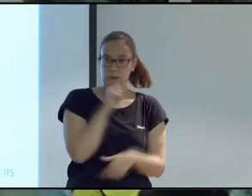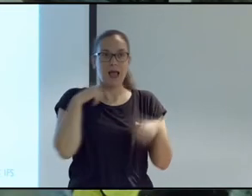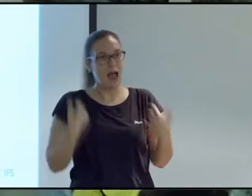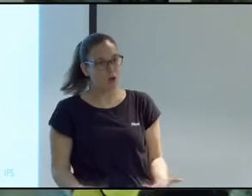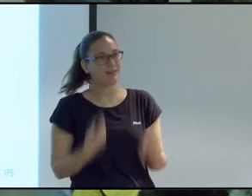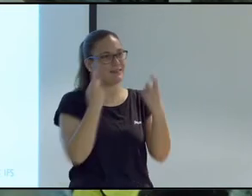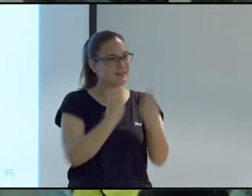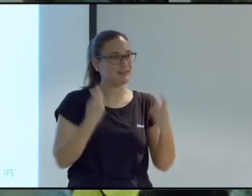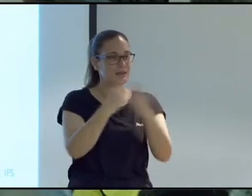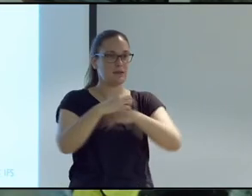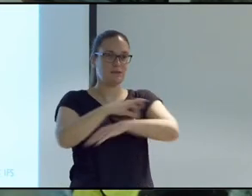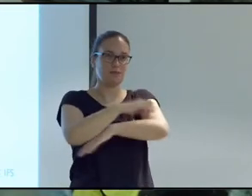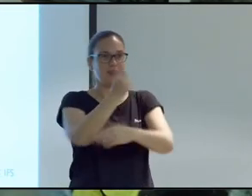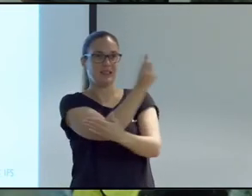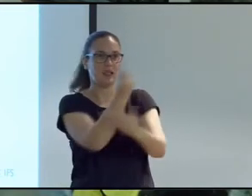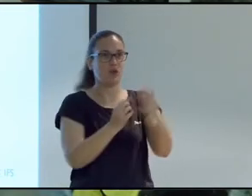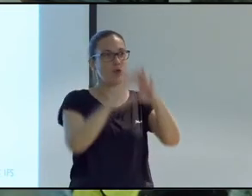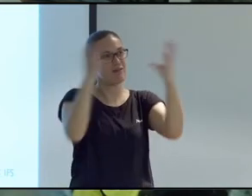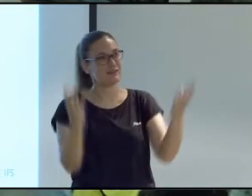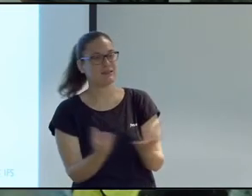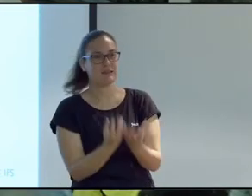sometimes not happening.